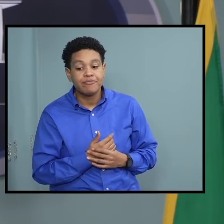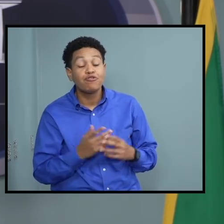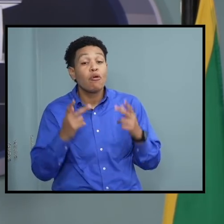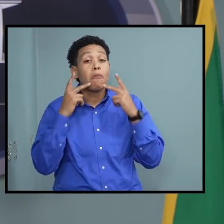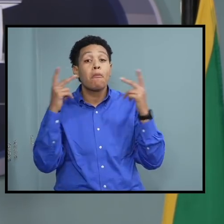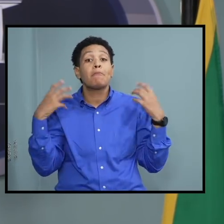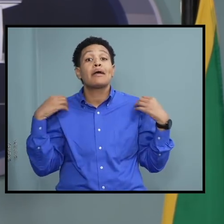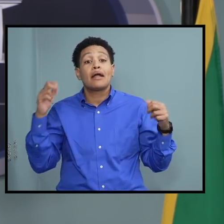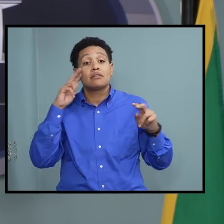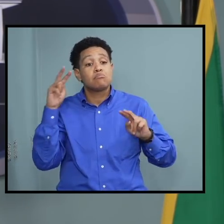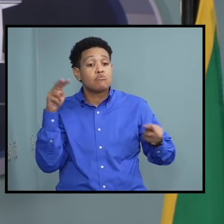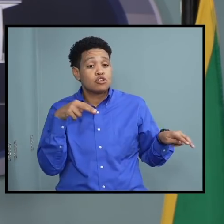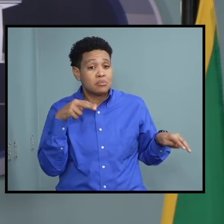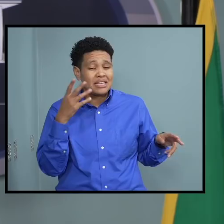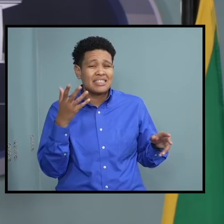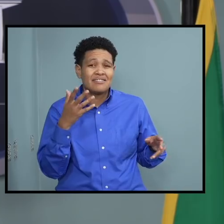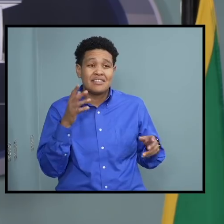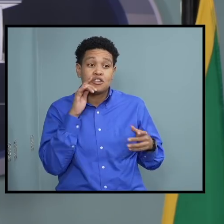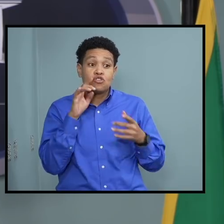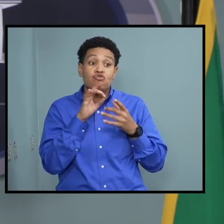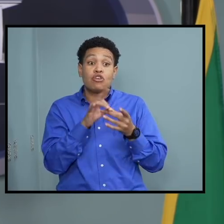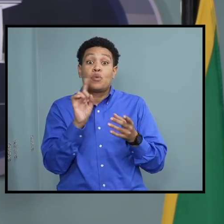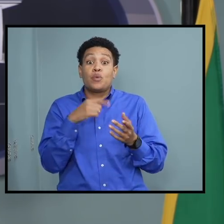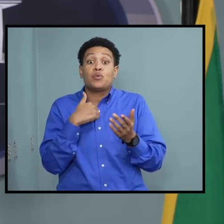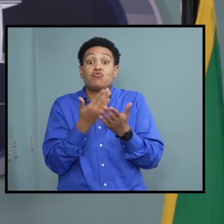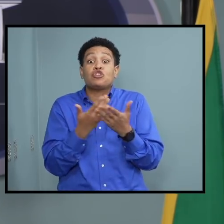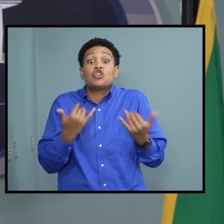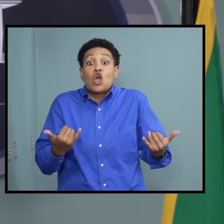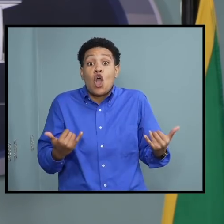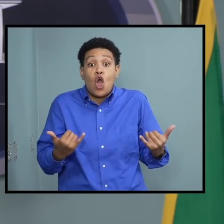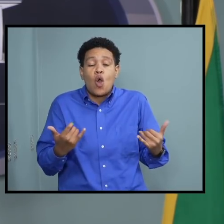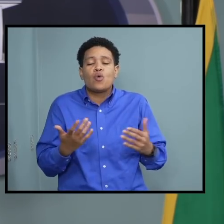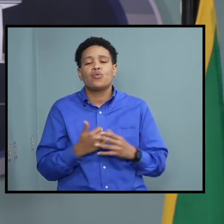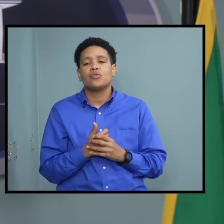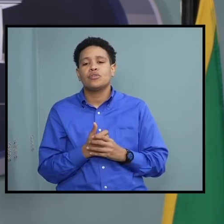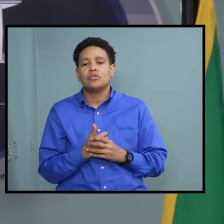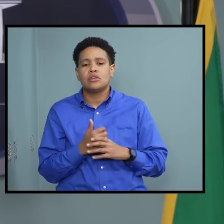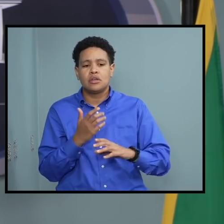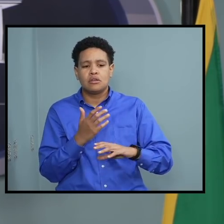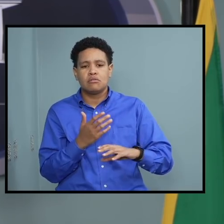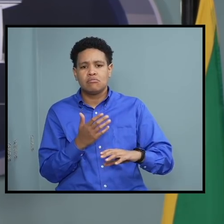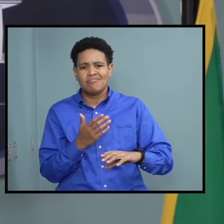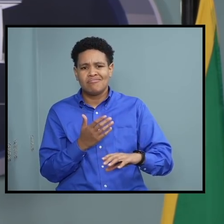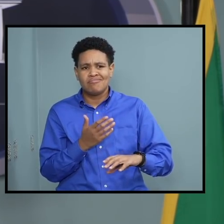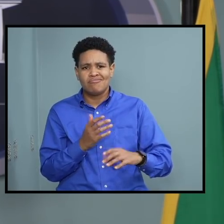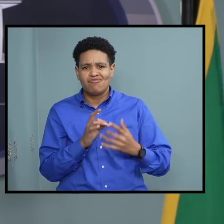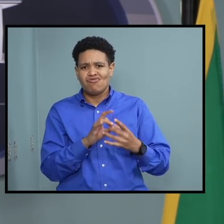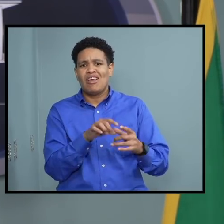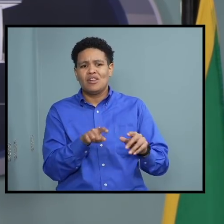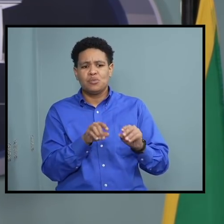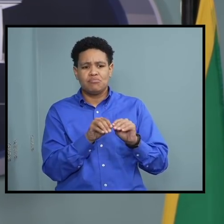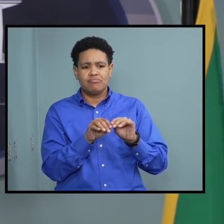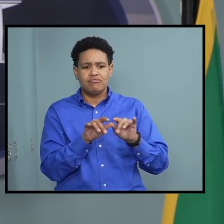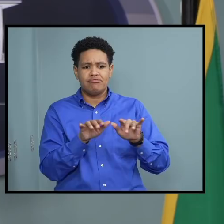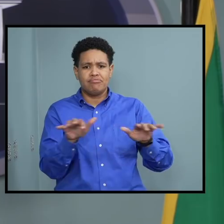health standpoint, in terms of where we are in the progression of this